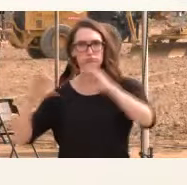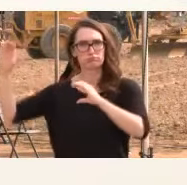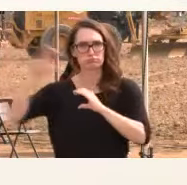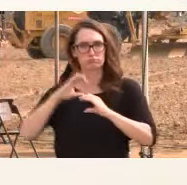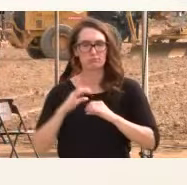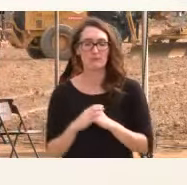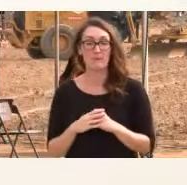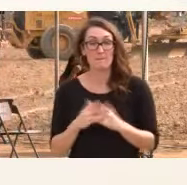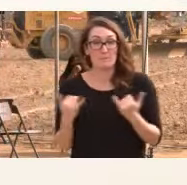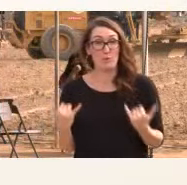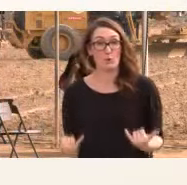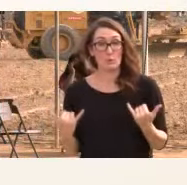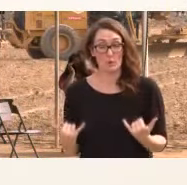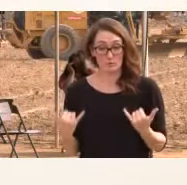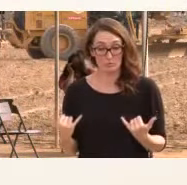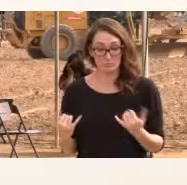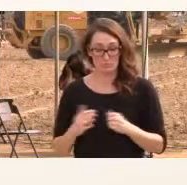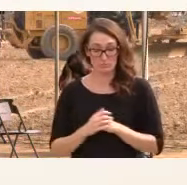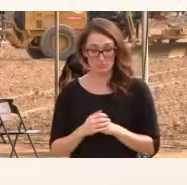Today is simply,